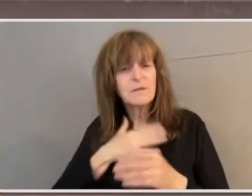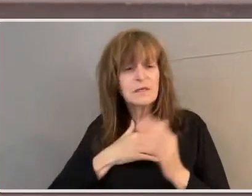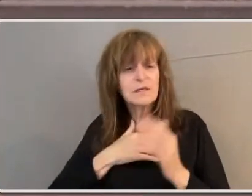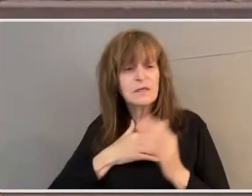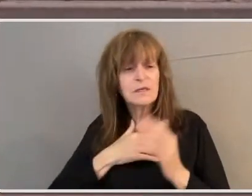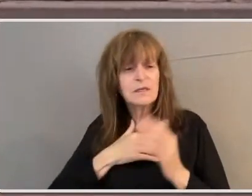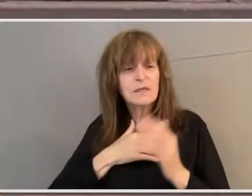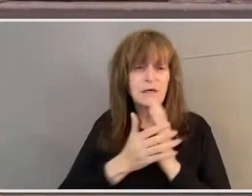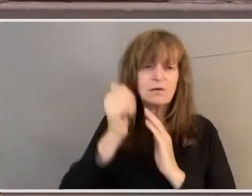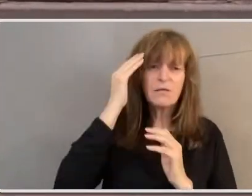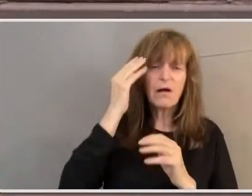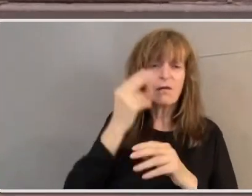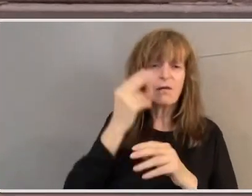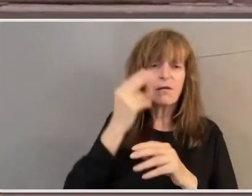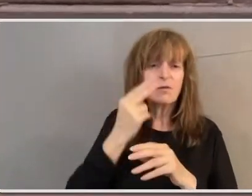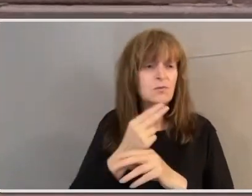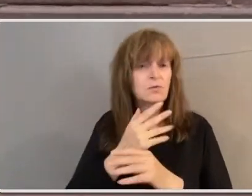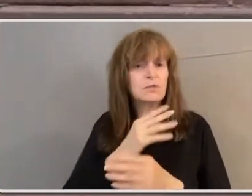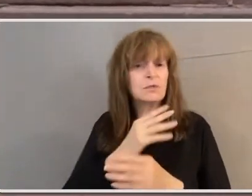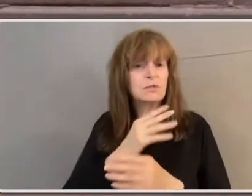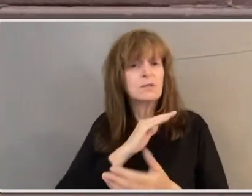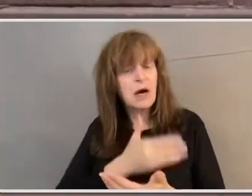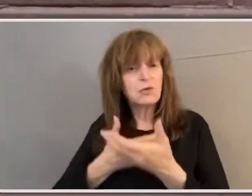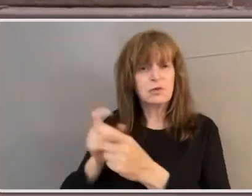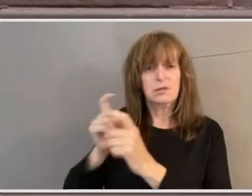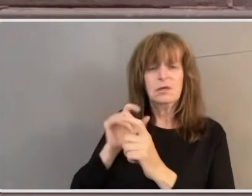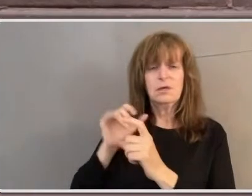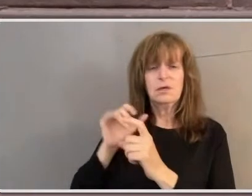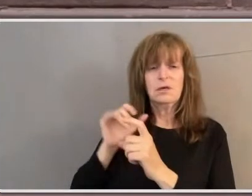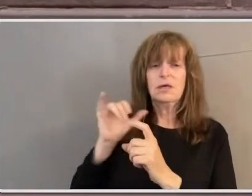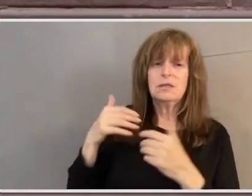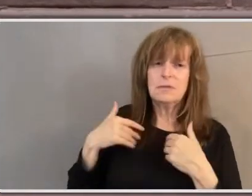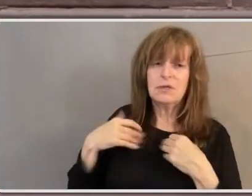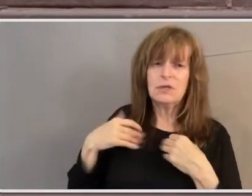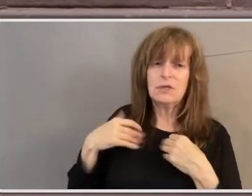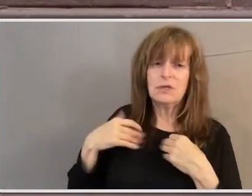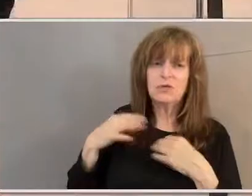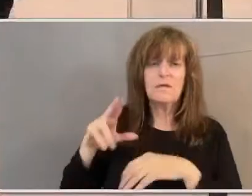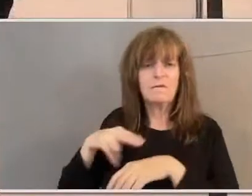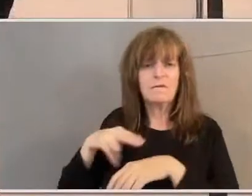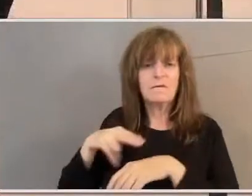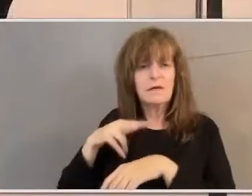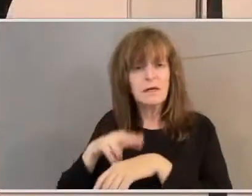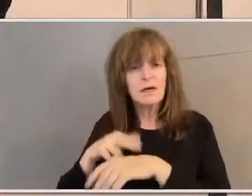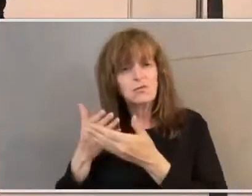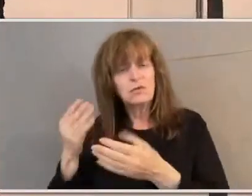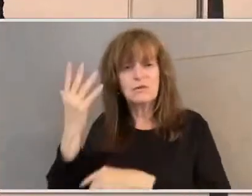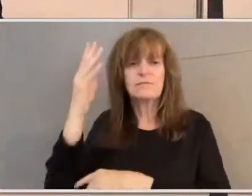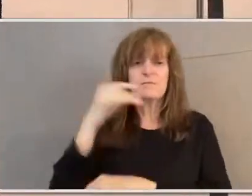as Minister of Natural Resources and Forestry in the Province of Ontario, so help me God.